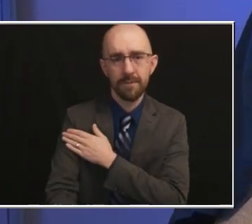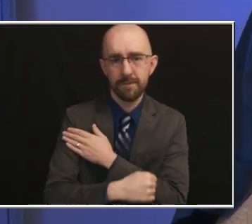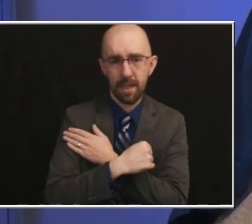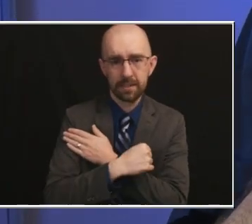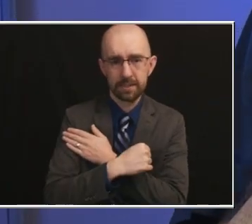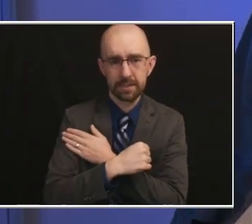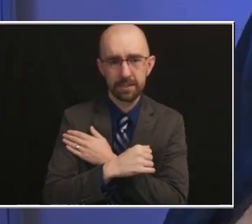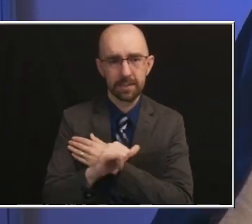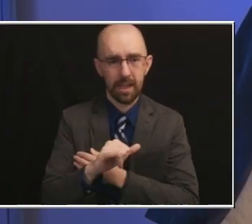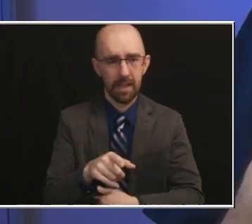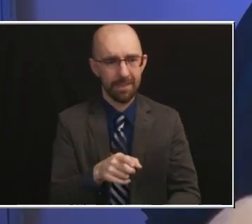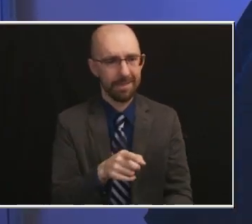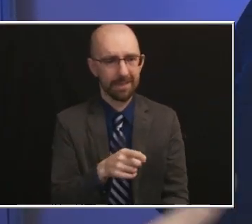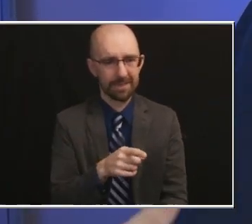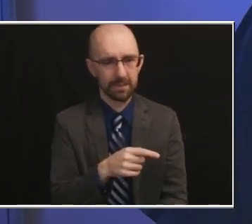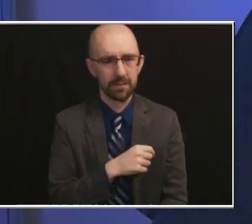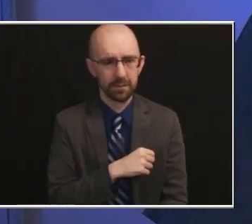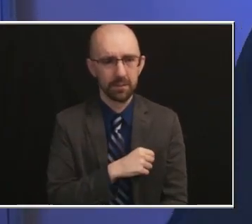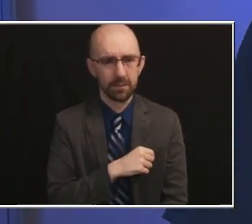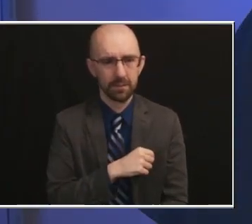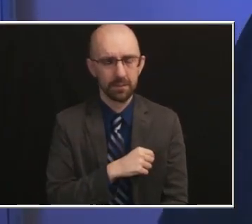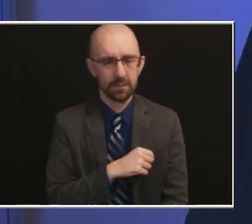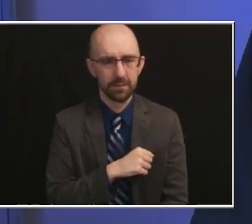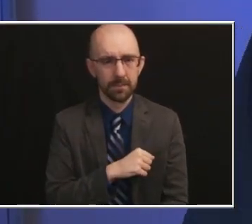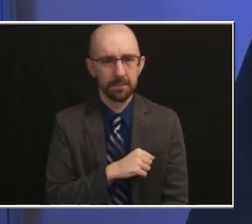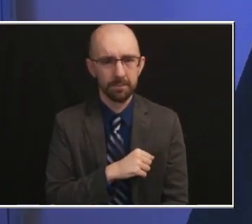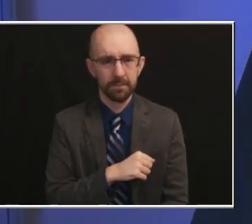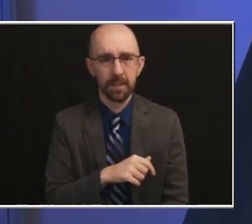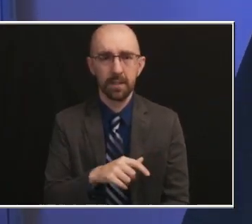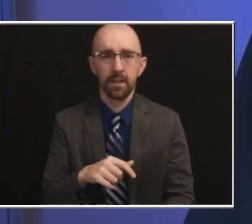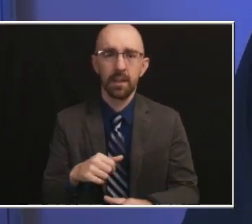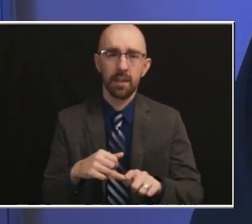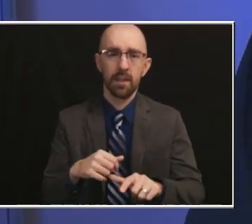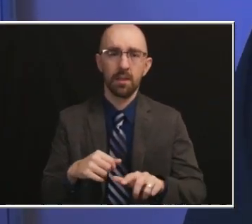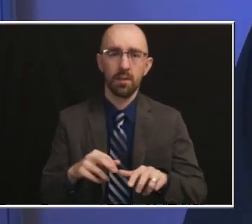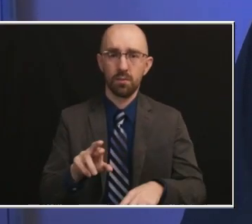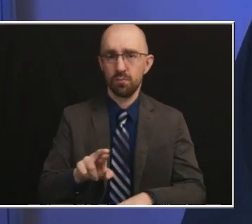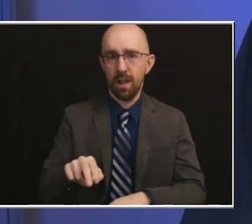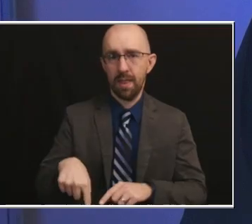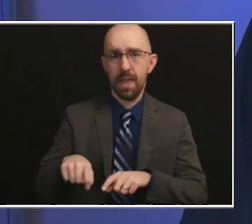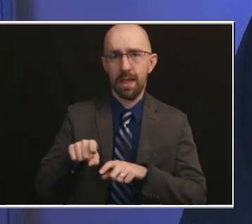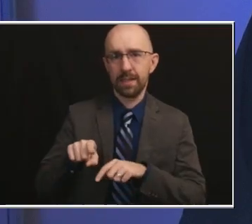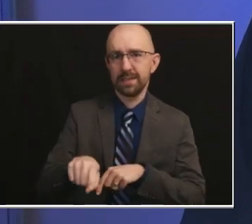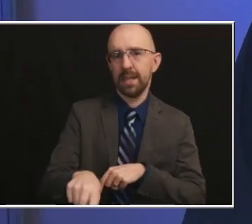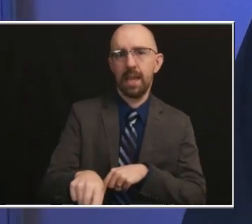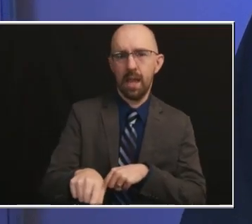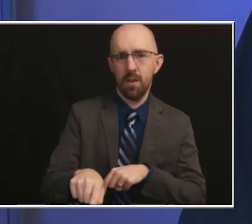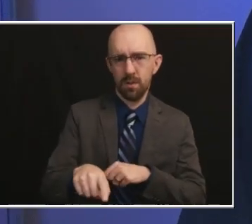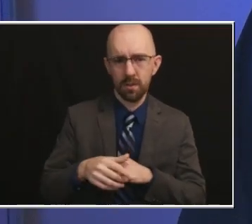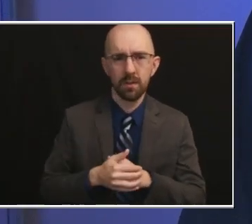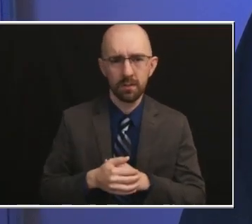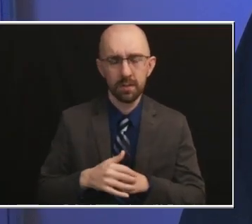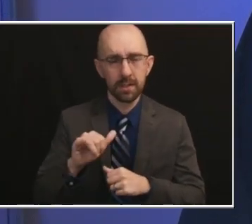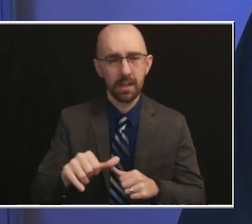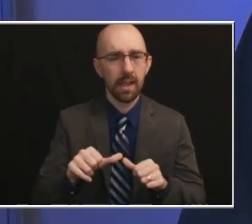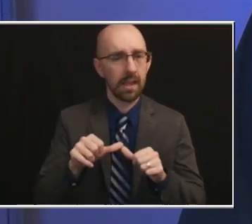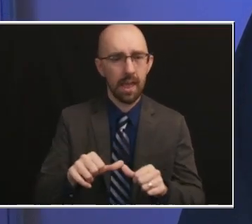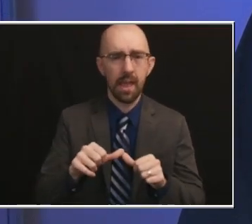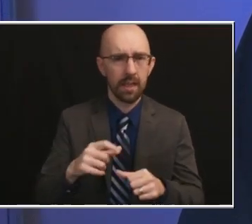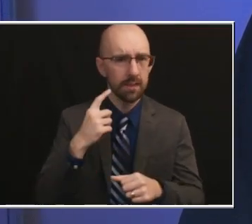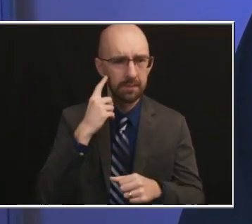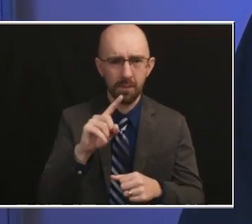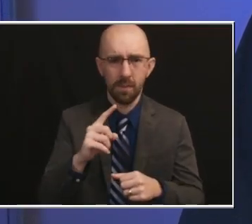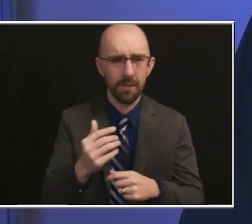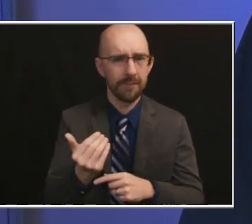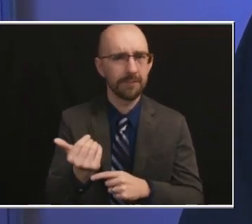up, and my right leg was extended outward. That lasted for 15,